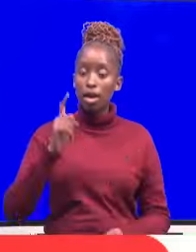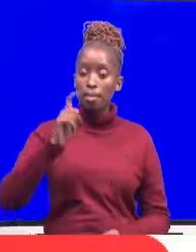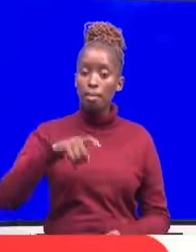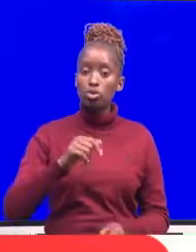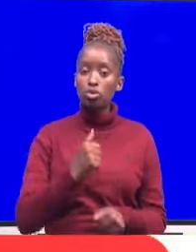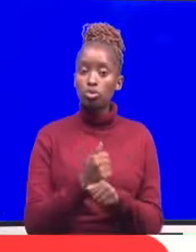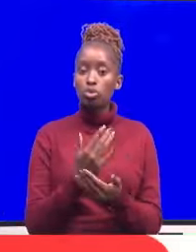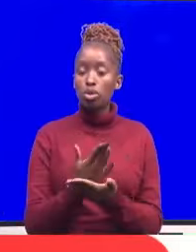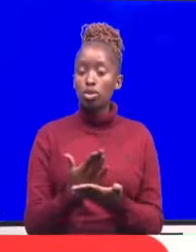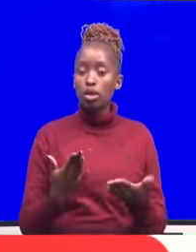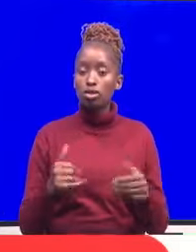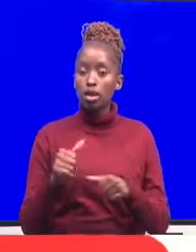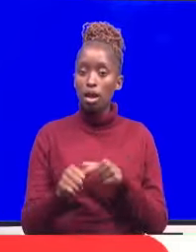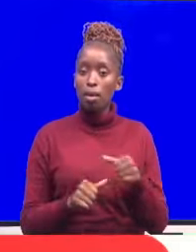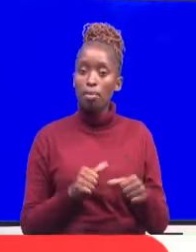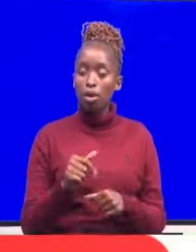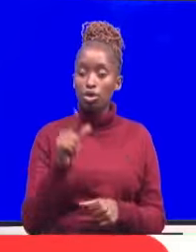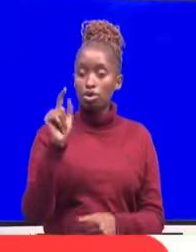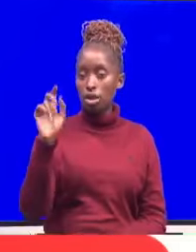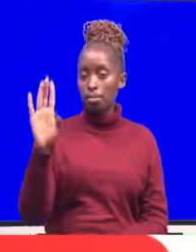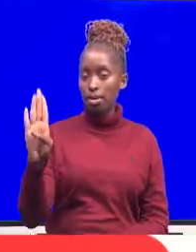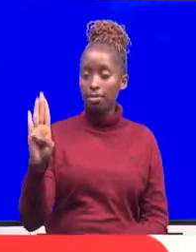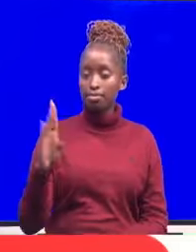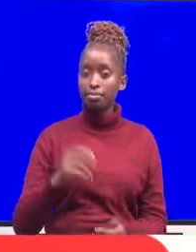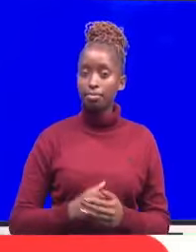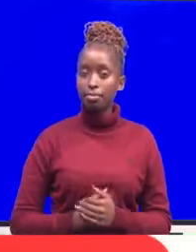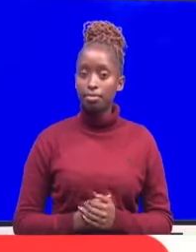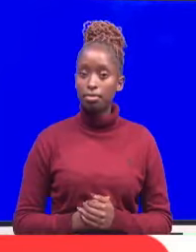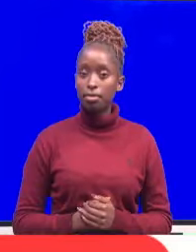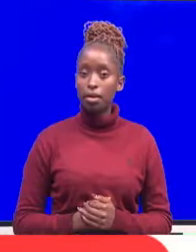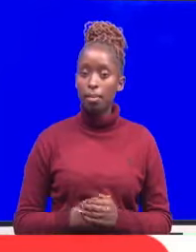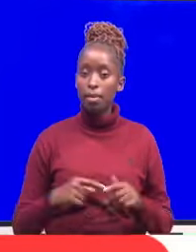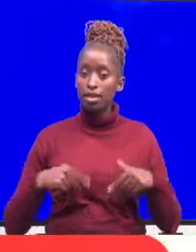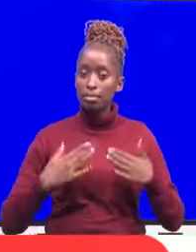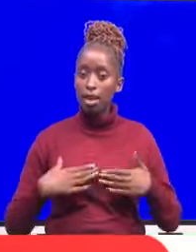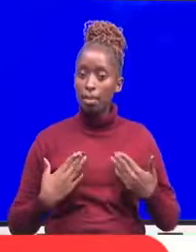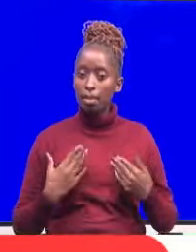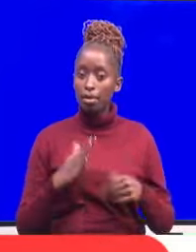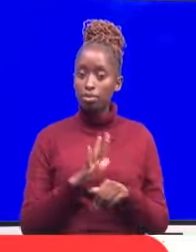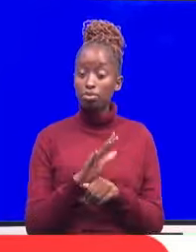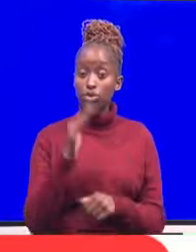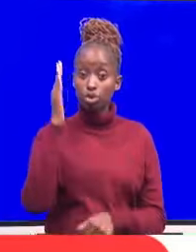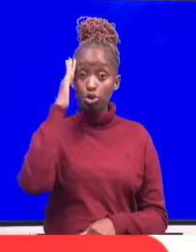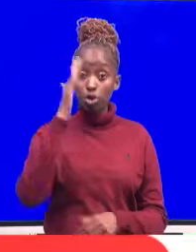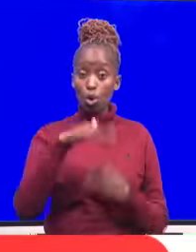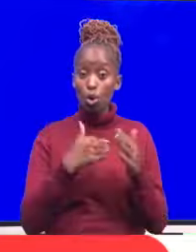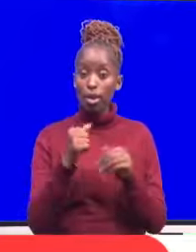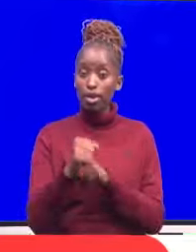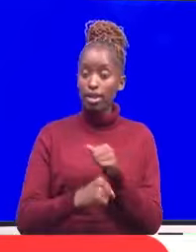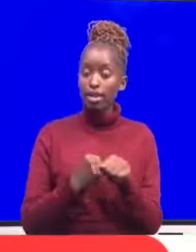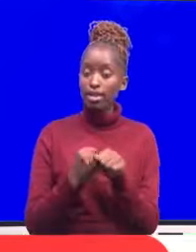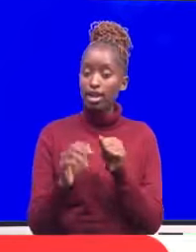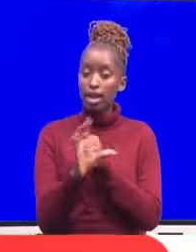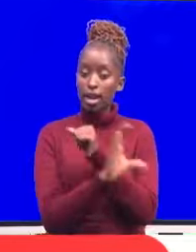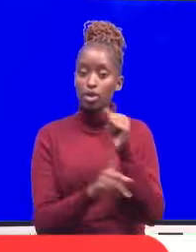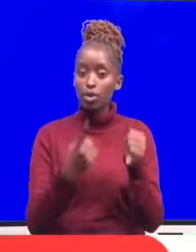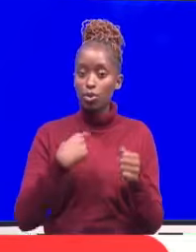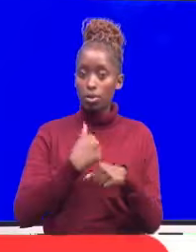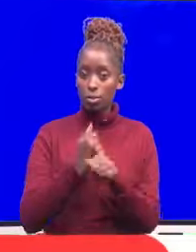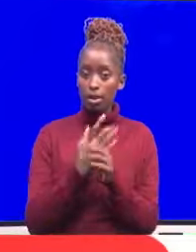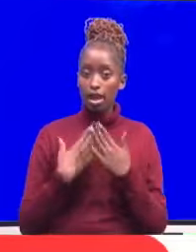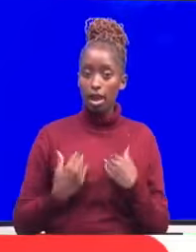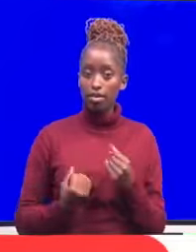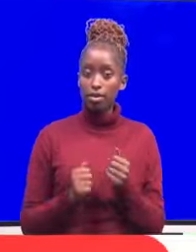something about TB. But I'm happy to note that over the years as a country, we have made